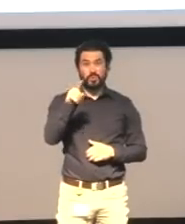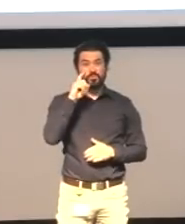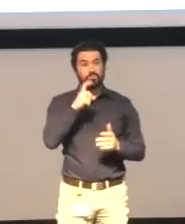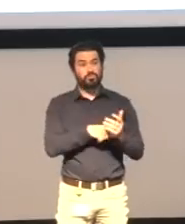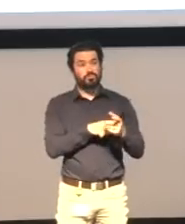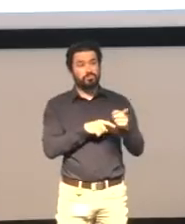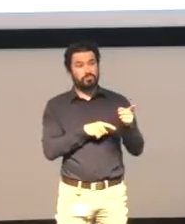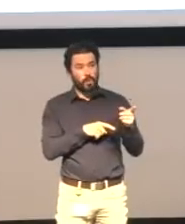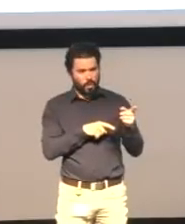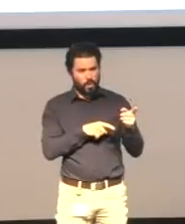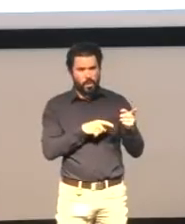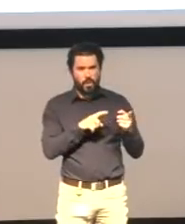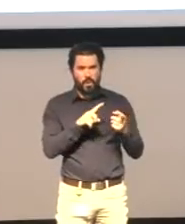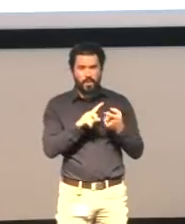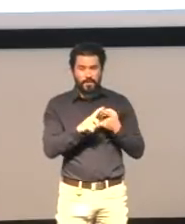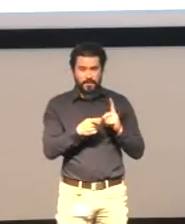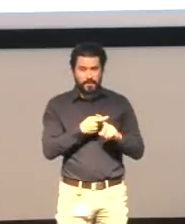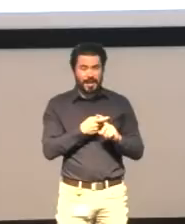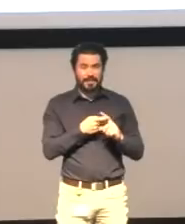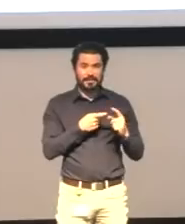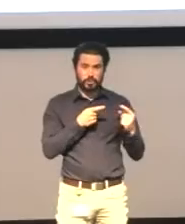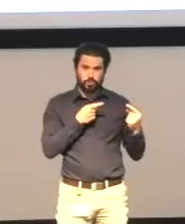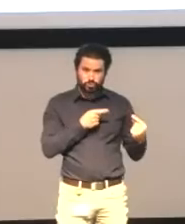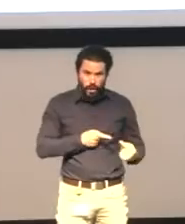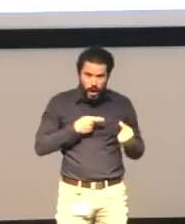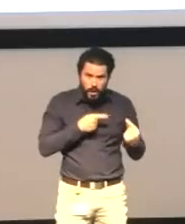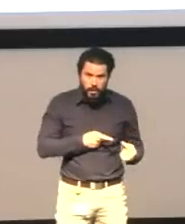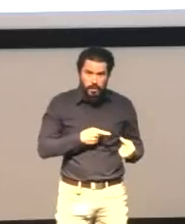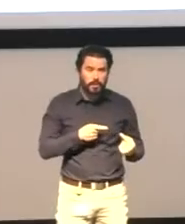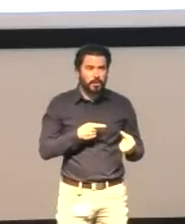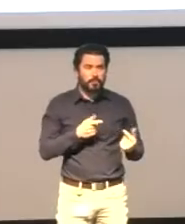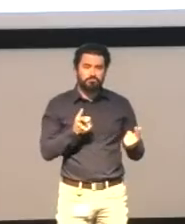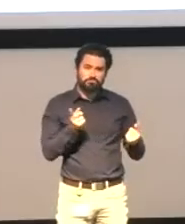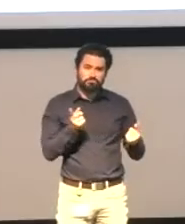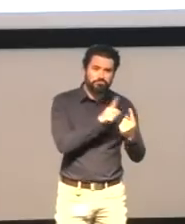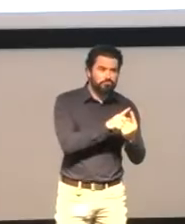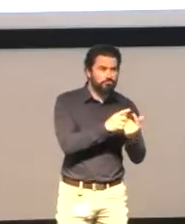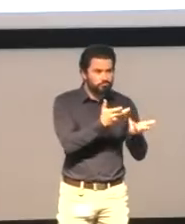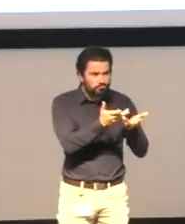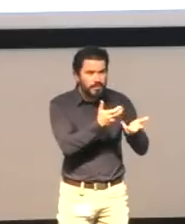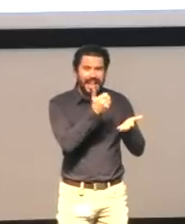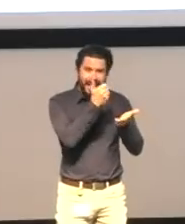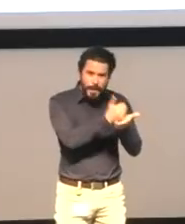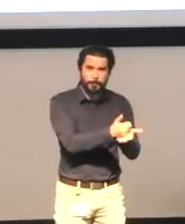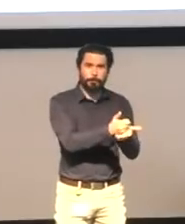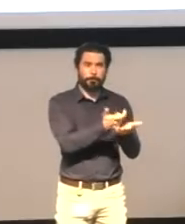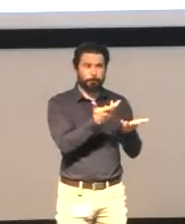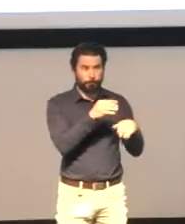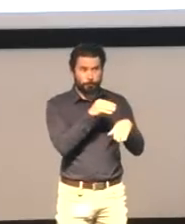friends who are struggling, reach out and help them and give them